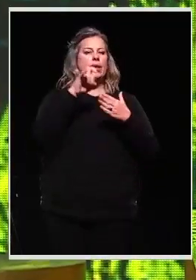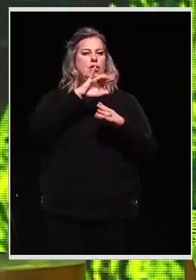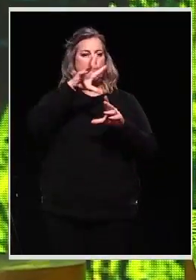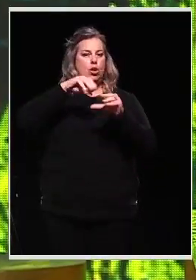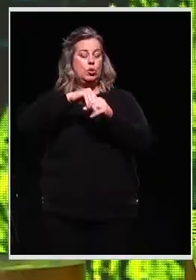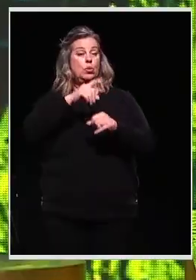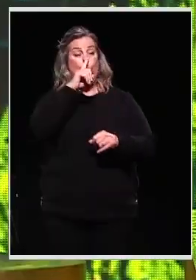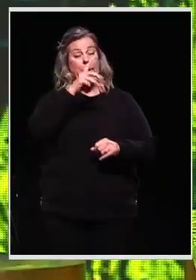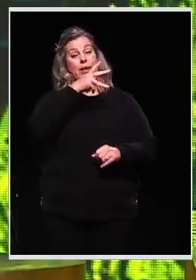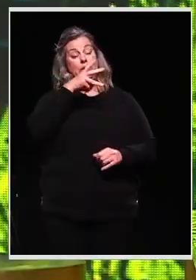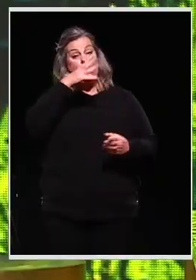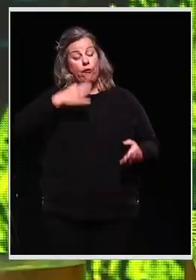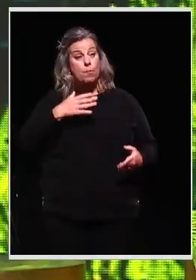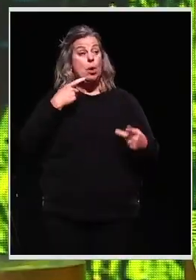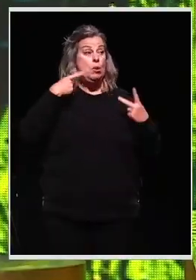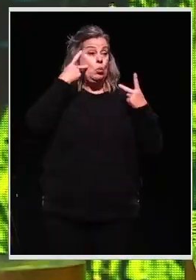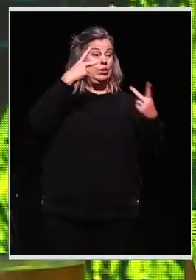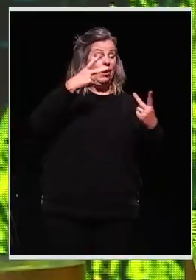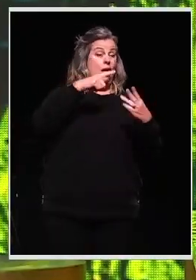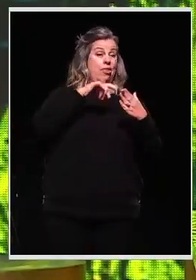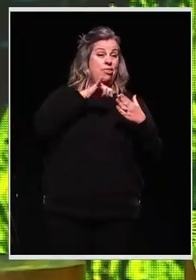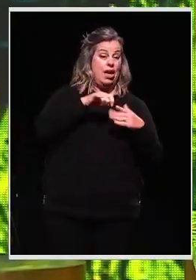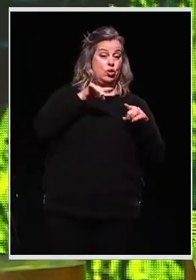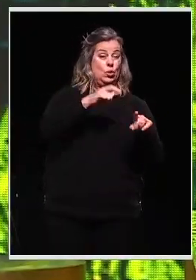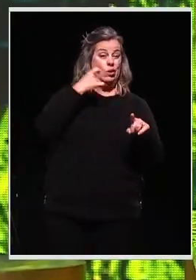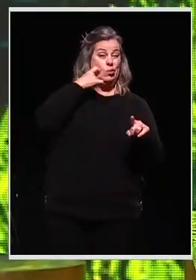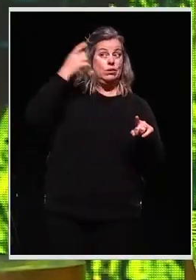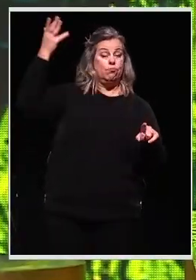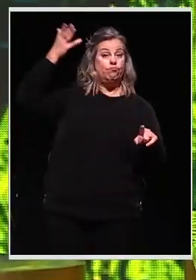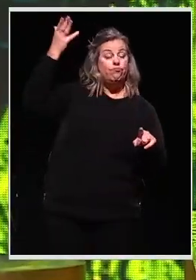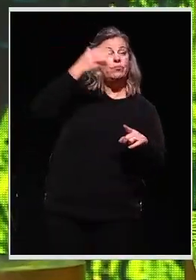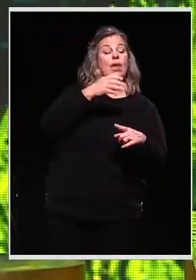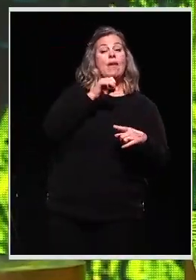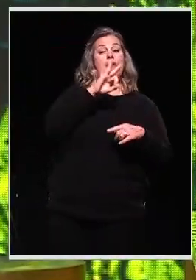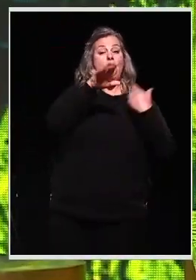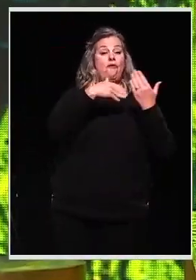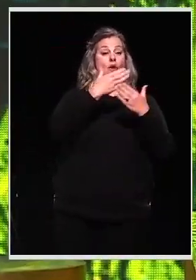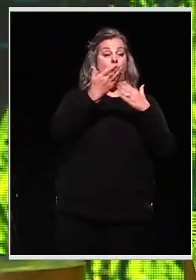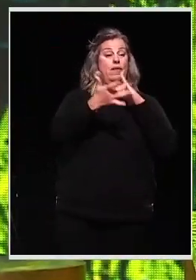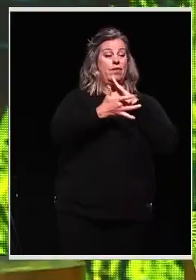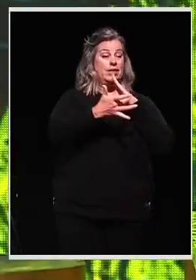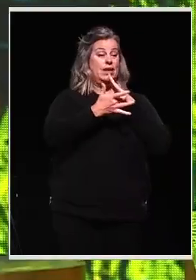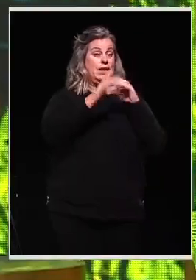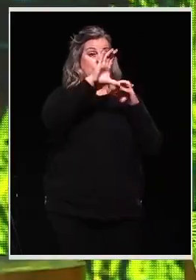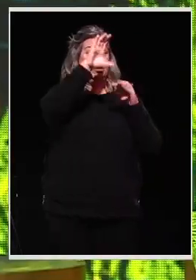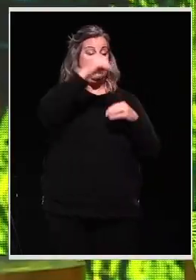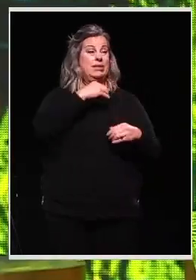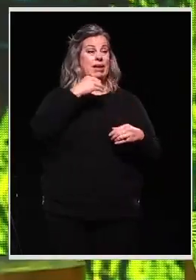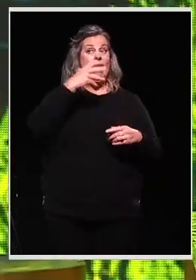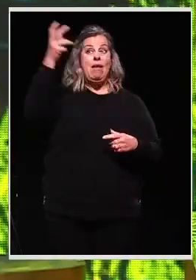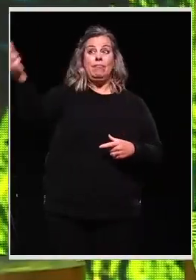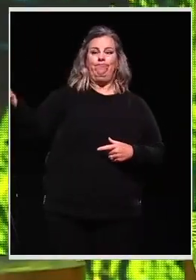the farmer. And we saw the last pitch, I think that was developed on farm. And if every technology company had farmers in the room, I think you'd